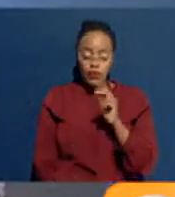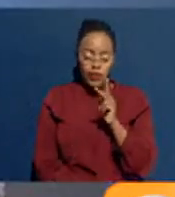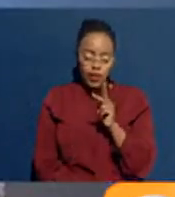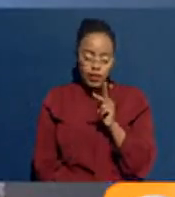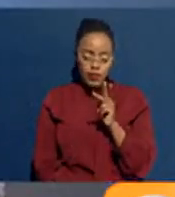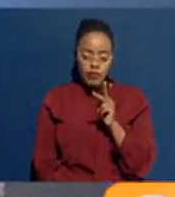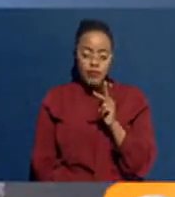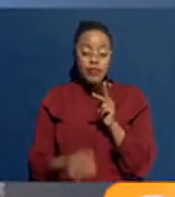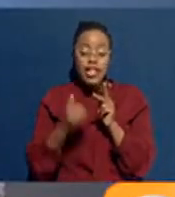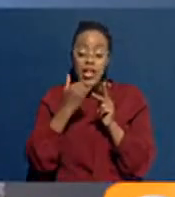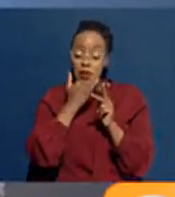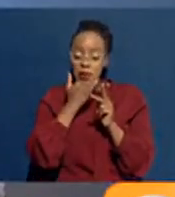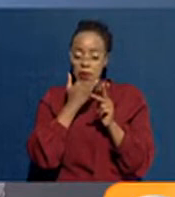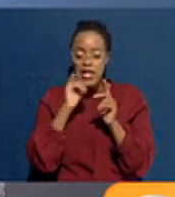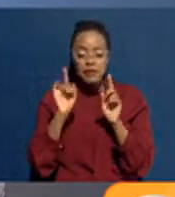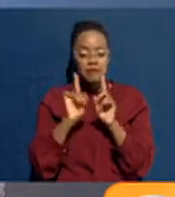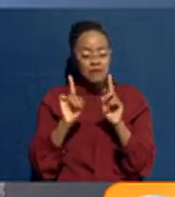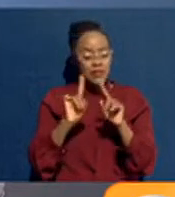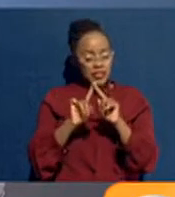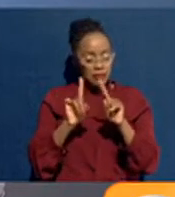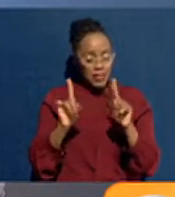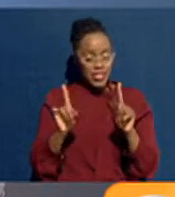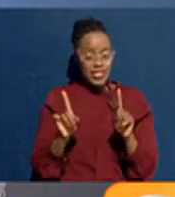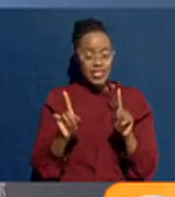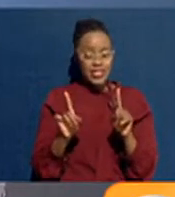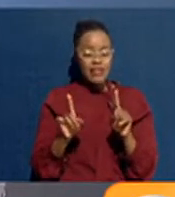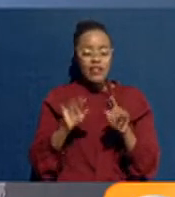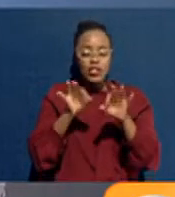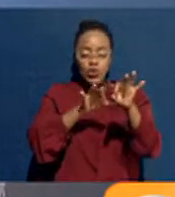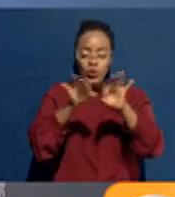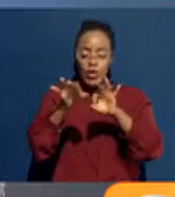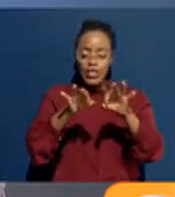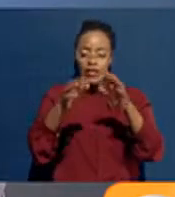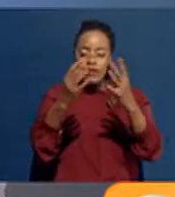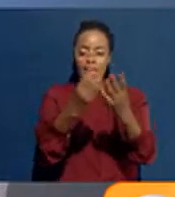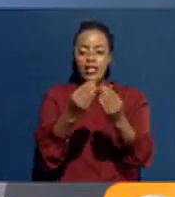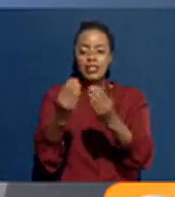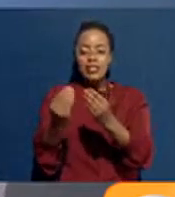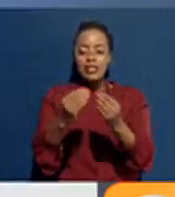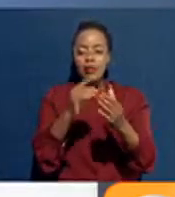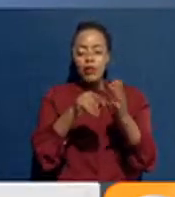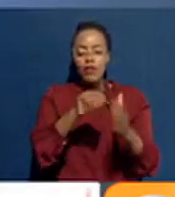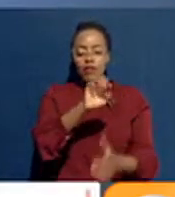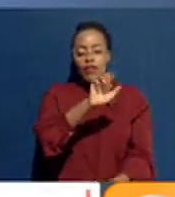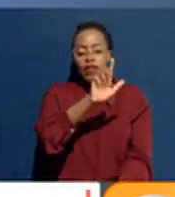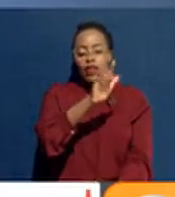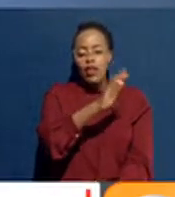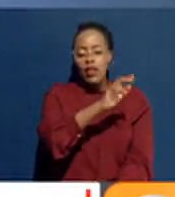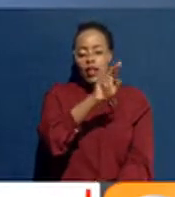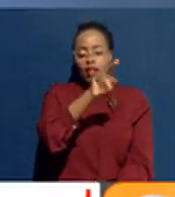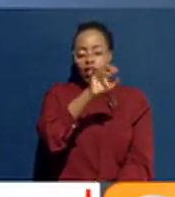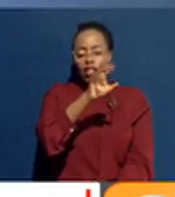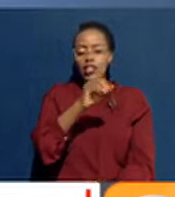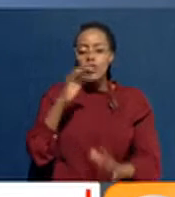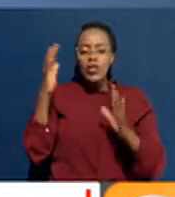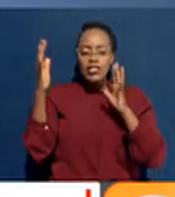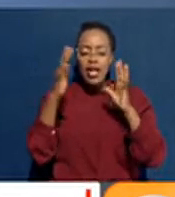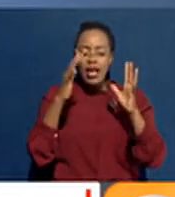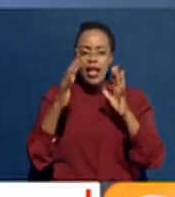They are not wrong, but to explain it simply is that El Nino is a climate pattern.